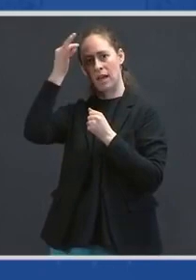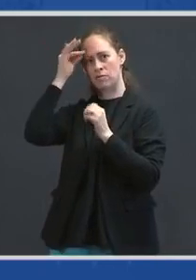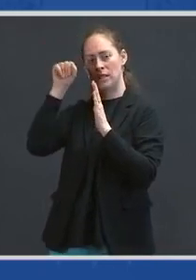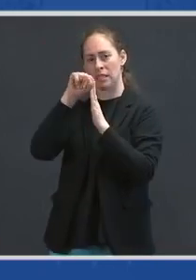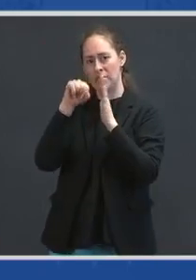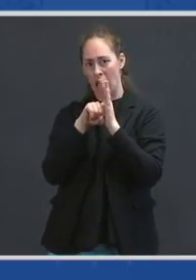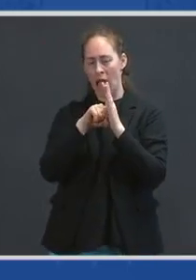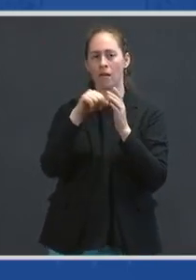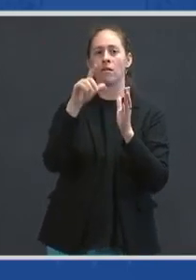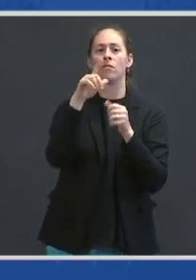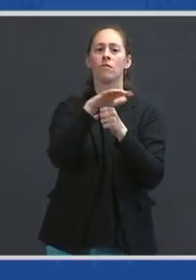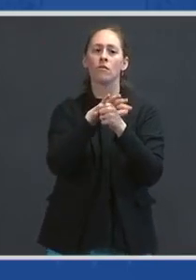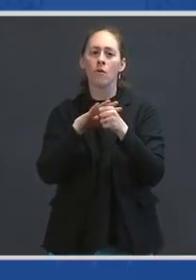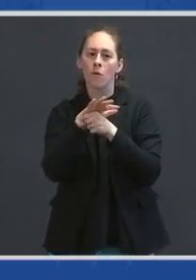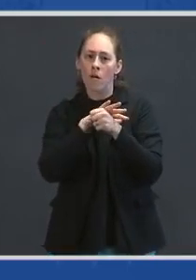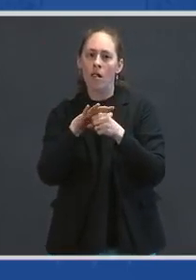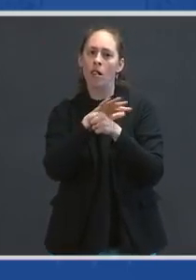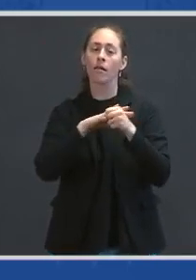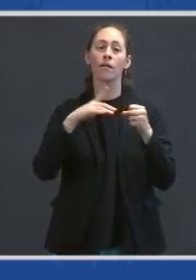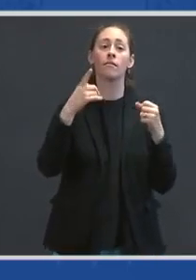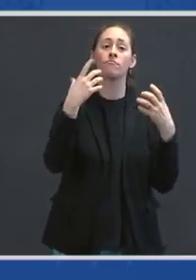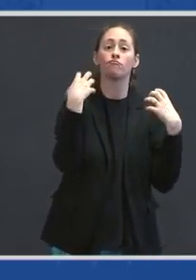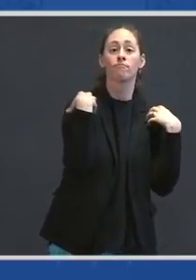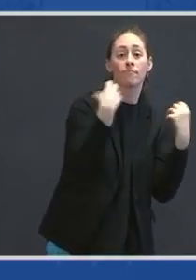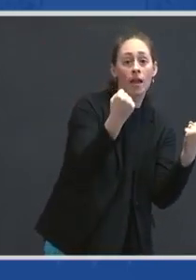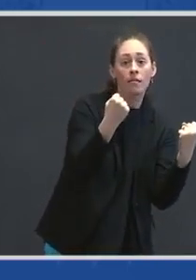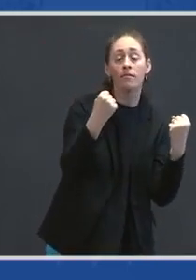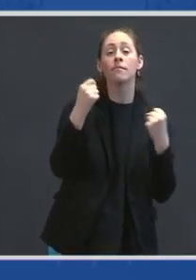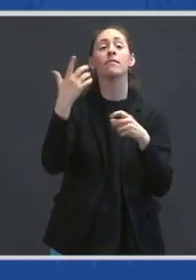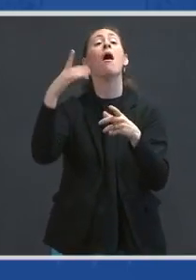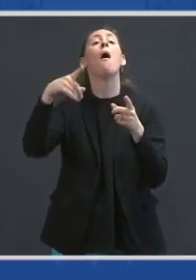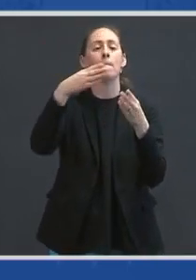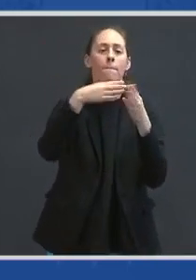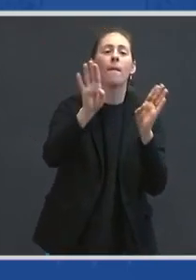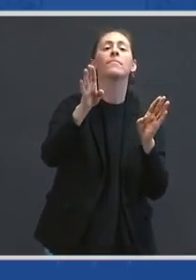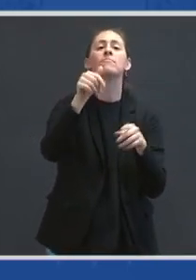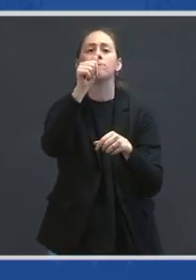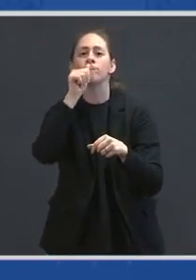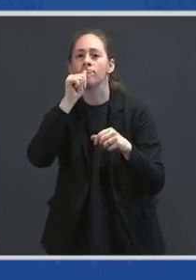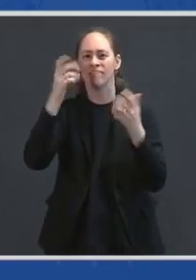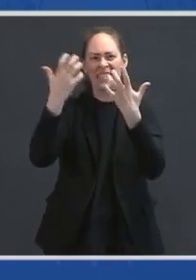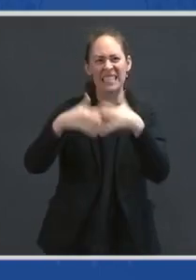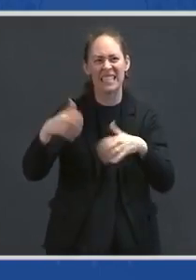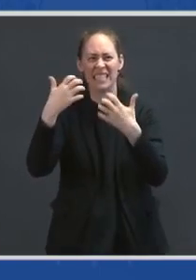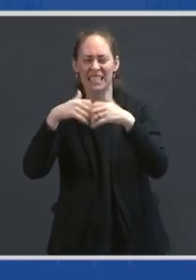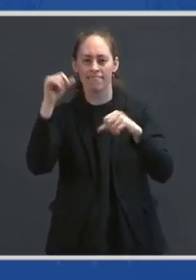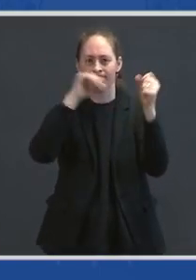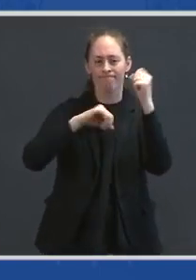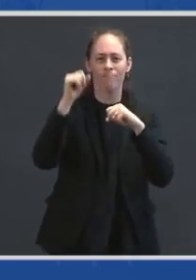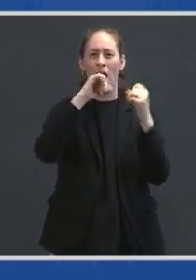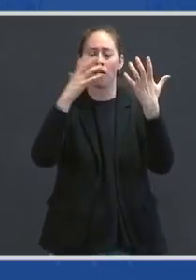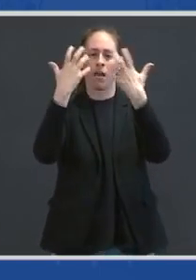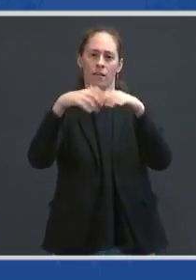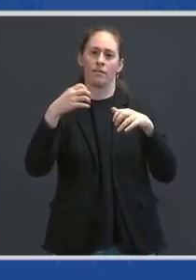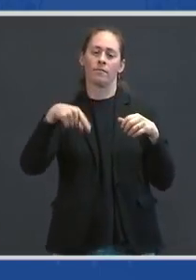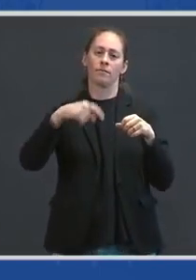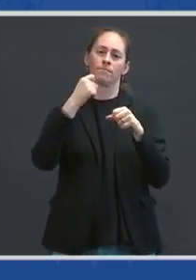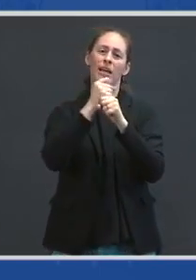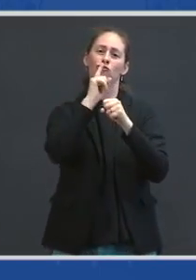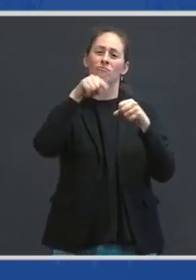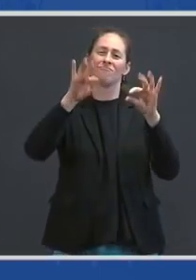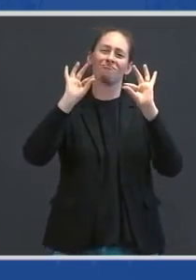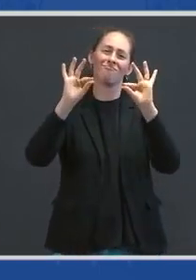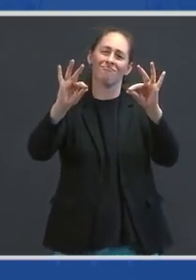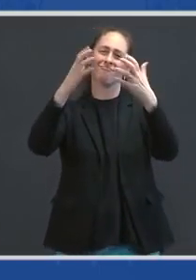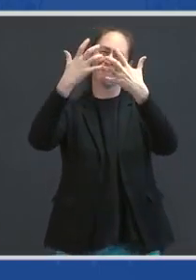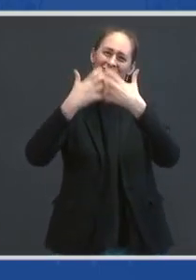and private partners that's going to get this job done. We also sent millions of vaccines to thousands